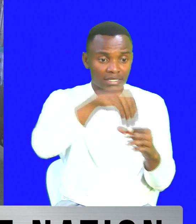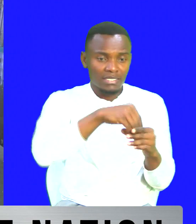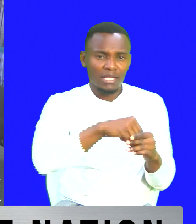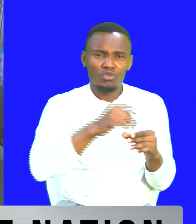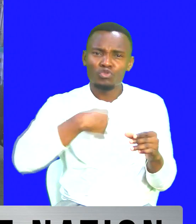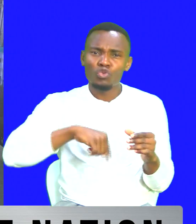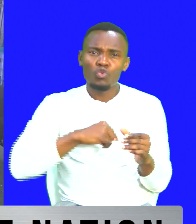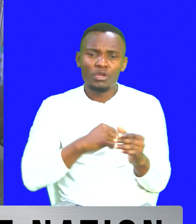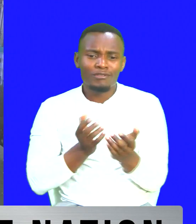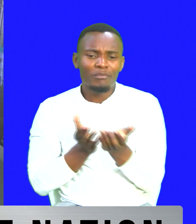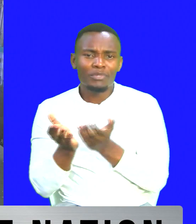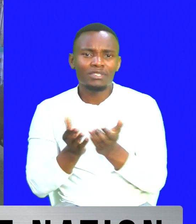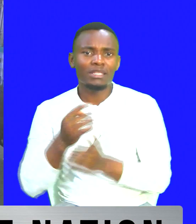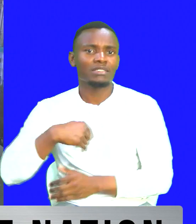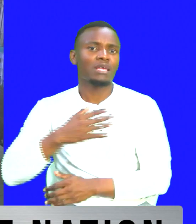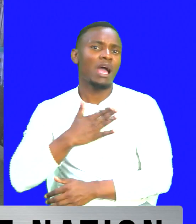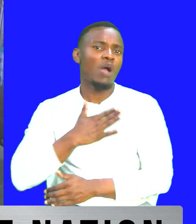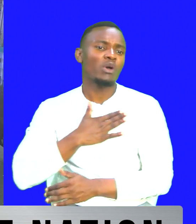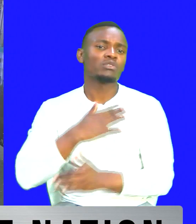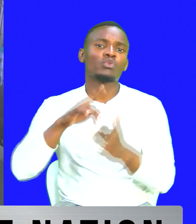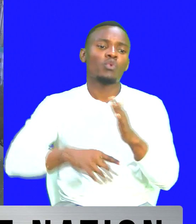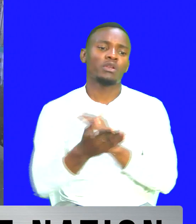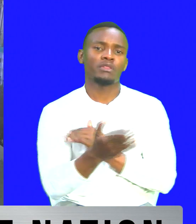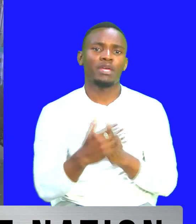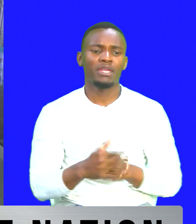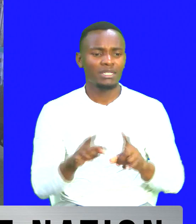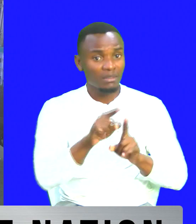of other countries, which is not even in Africa?